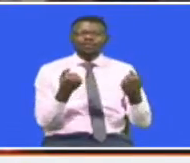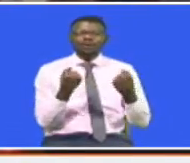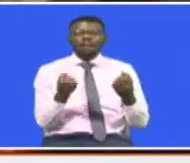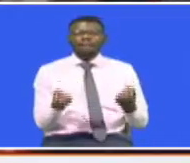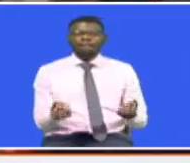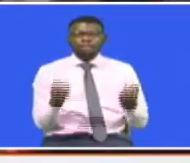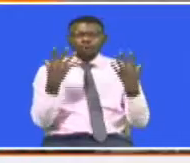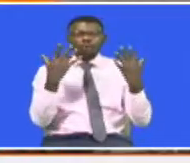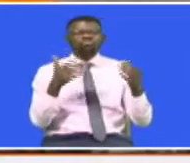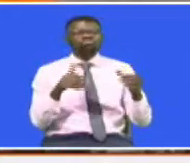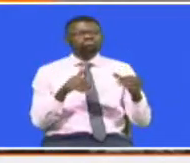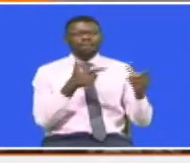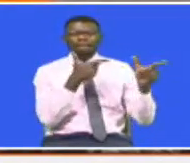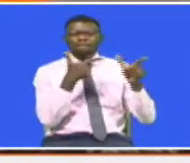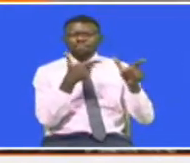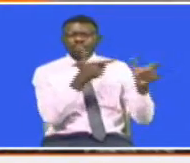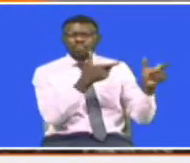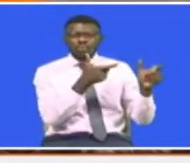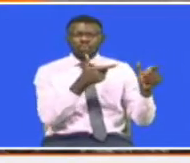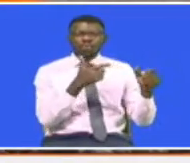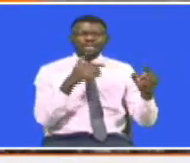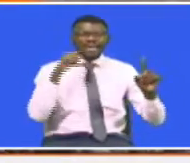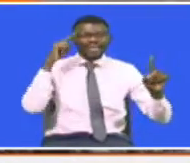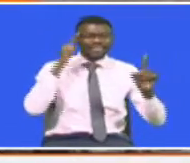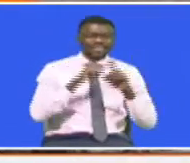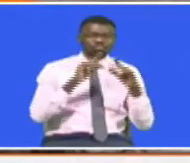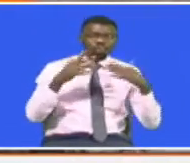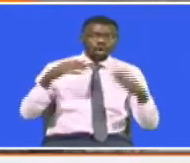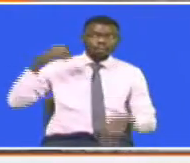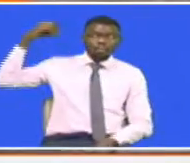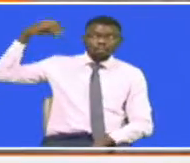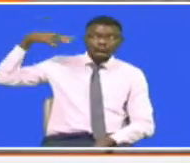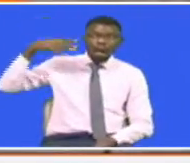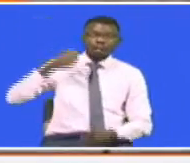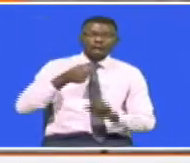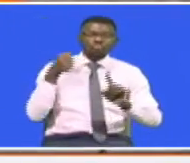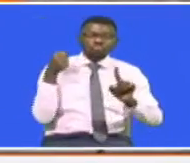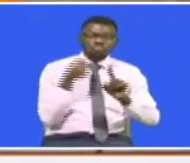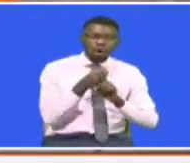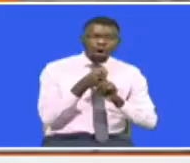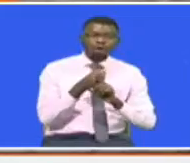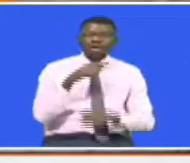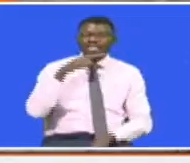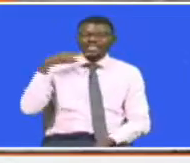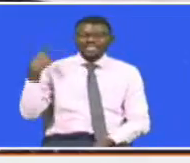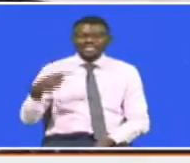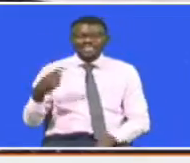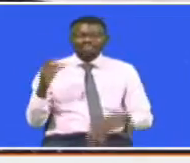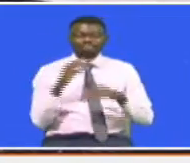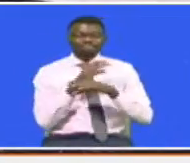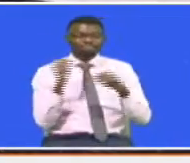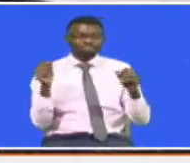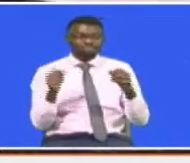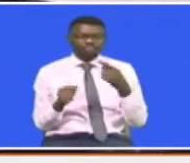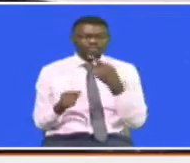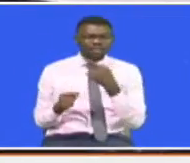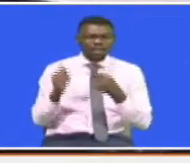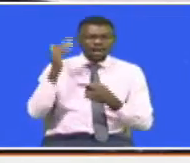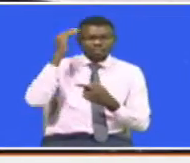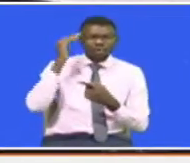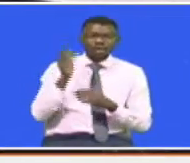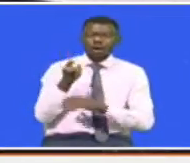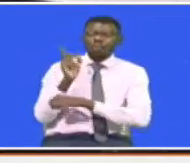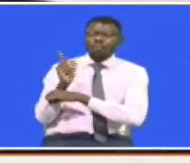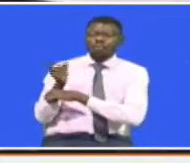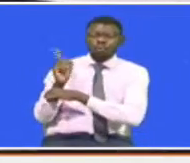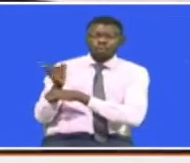target the country's electrical grid and other civilian infrastructure. Russian President Vladimir Putin on Monday warned